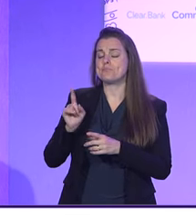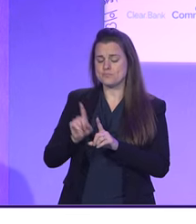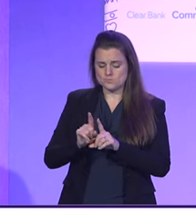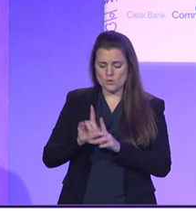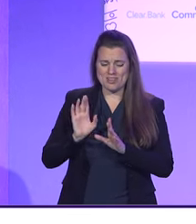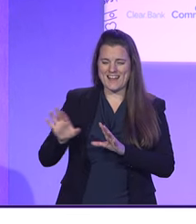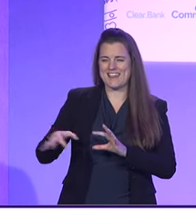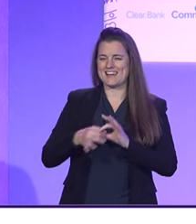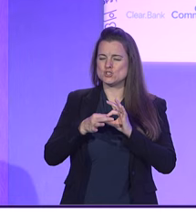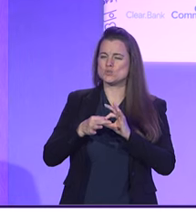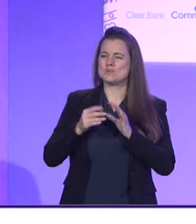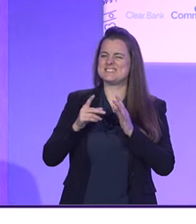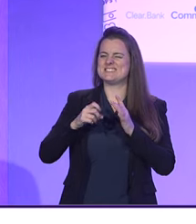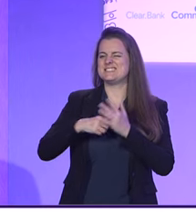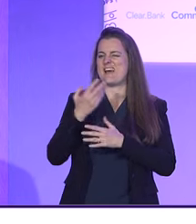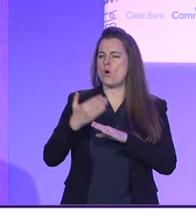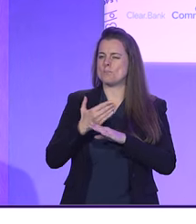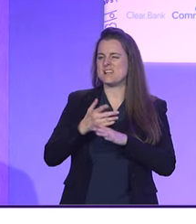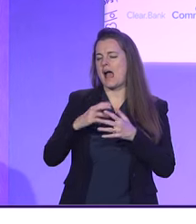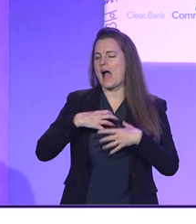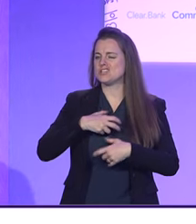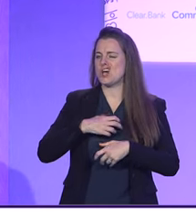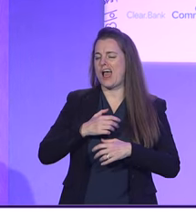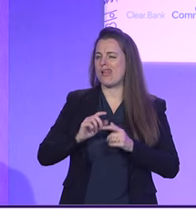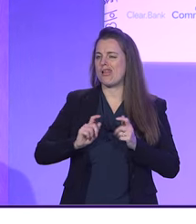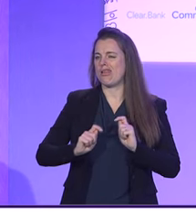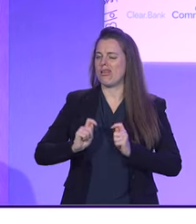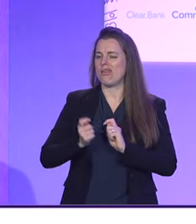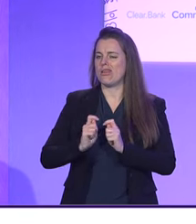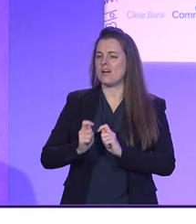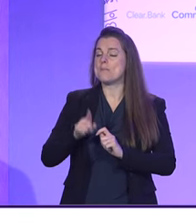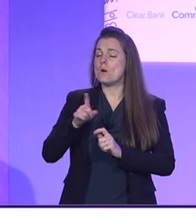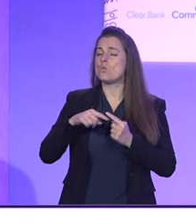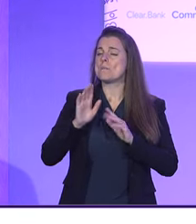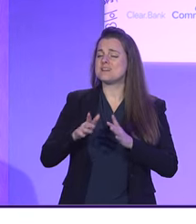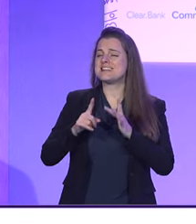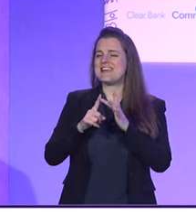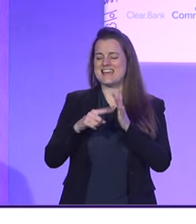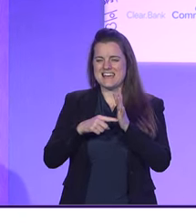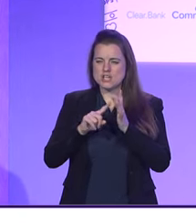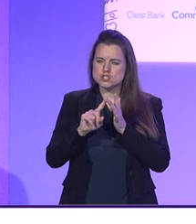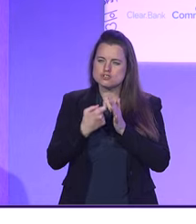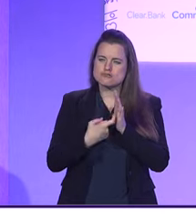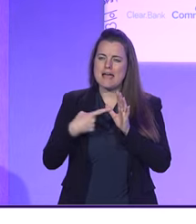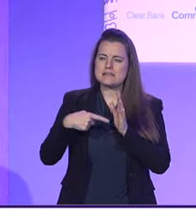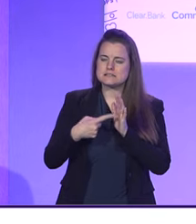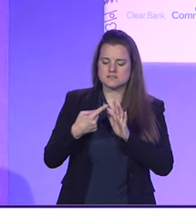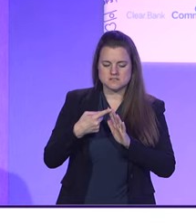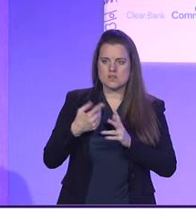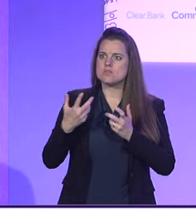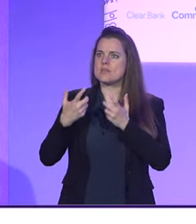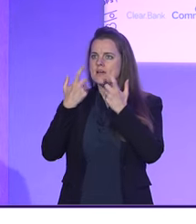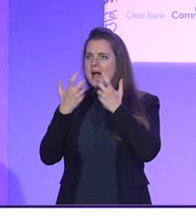consistently, which is we need to iterate. We need to kind of have a process in place that we can improve the way that we train. And that's kind of easy enough if